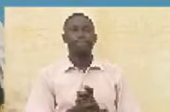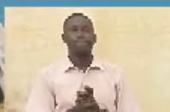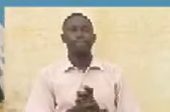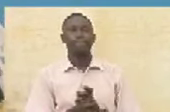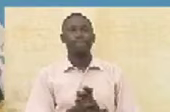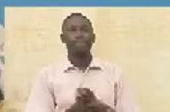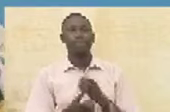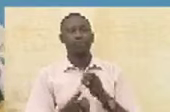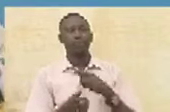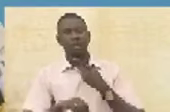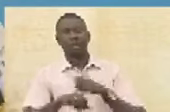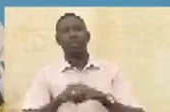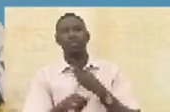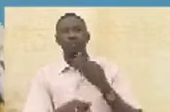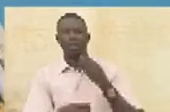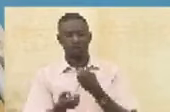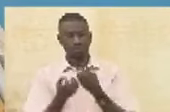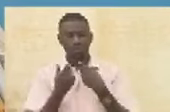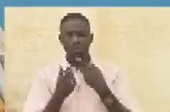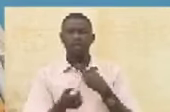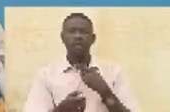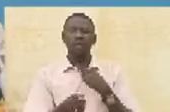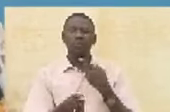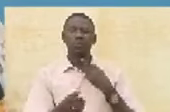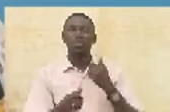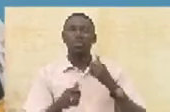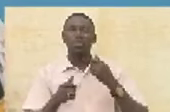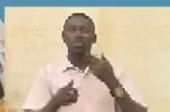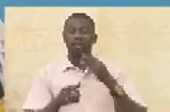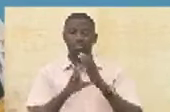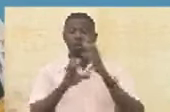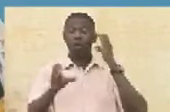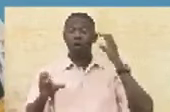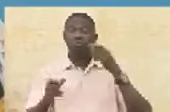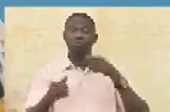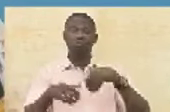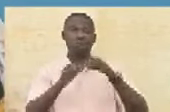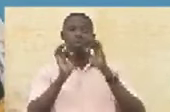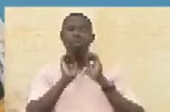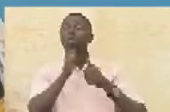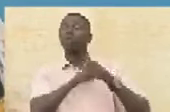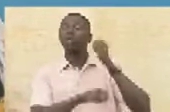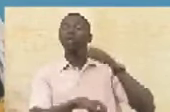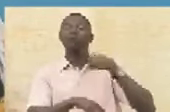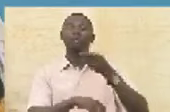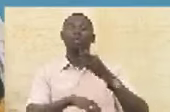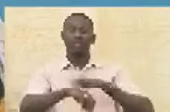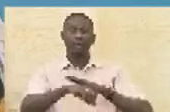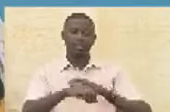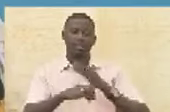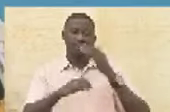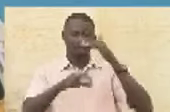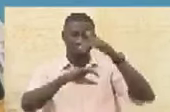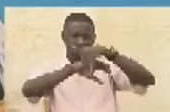that's the time when I was informed that the bus took them away from there at